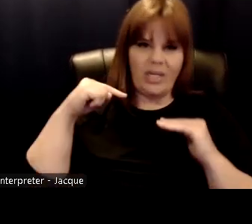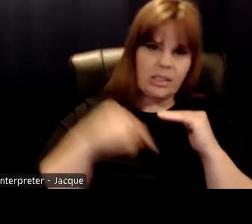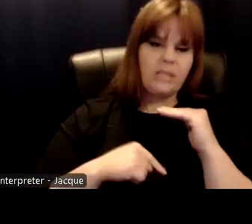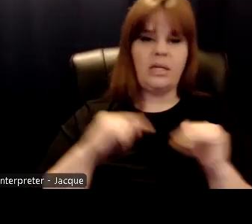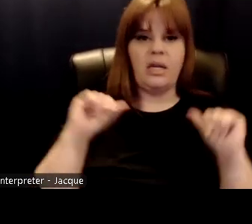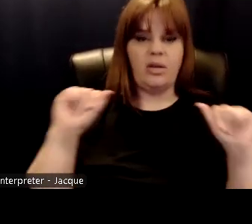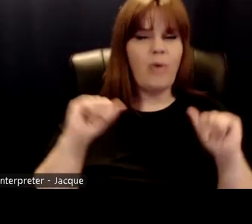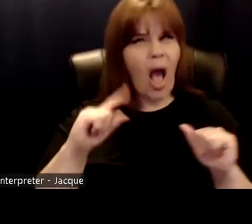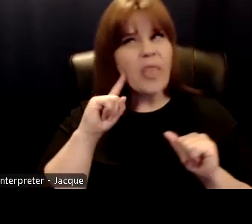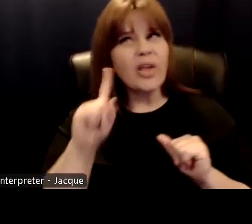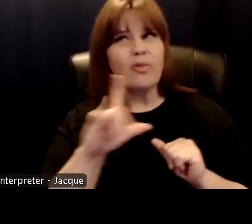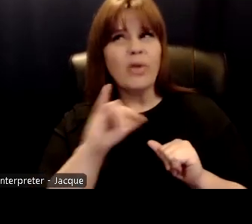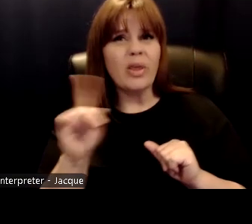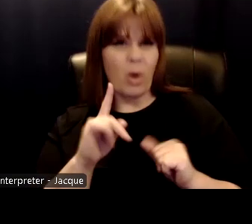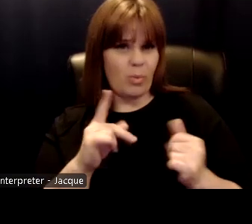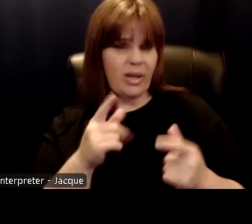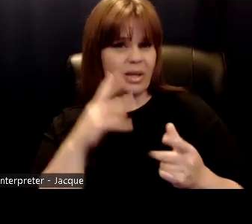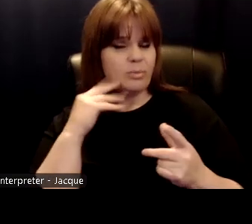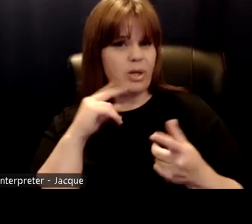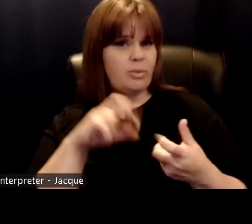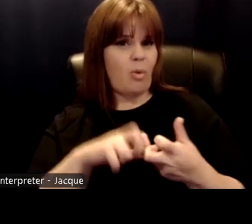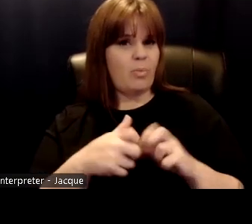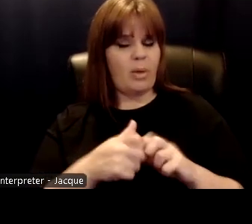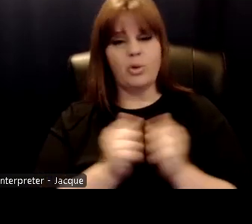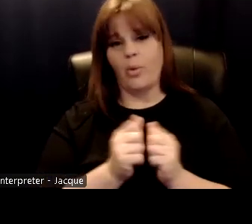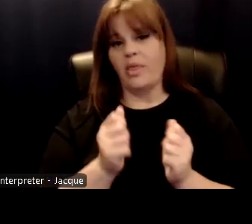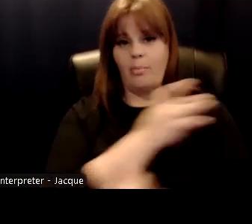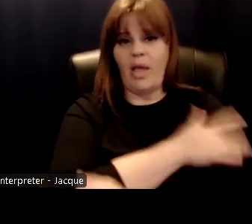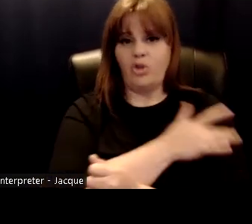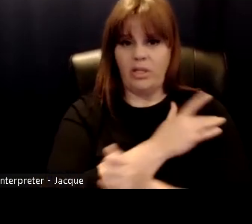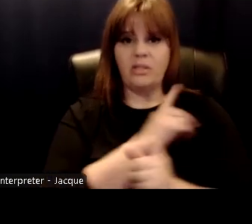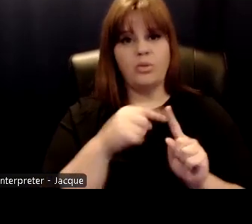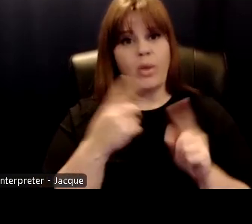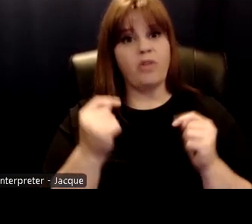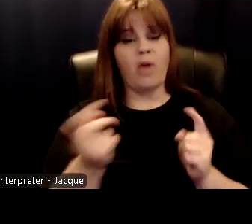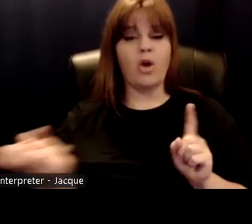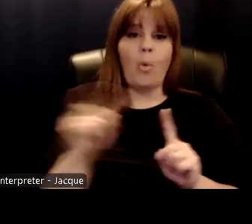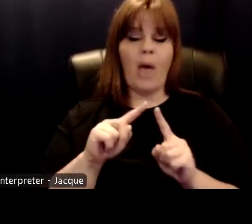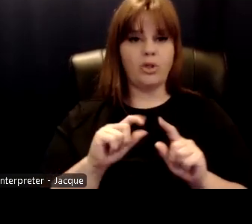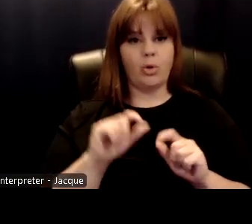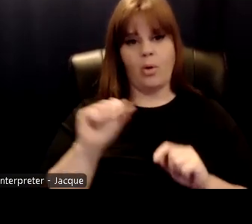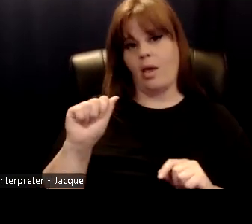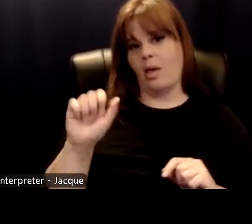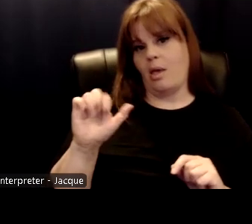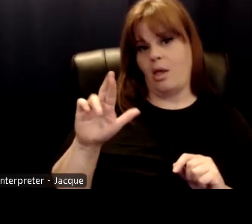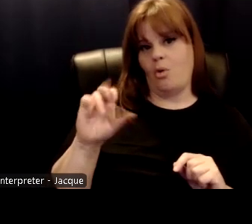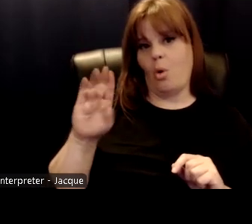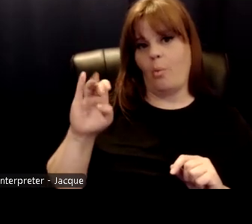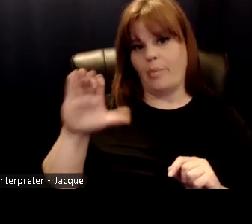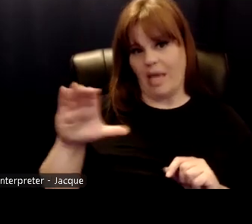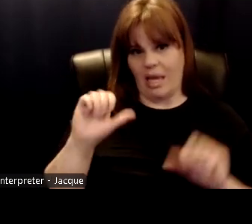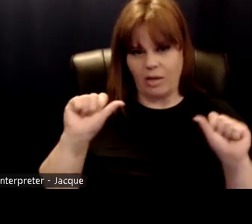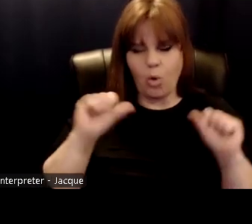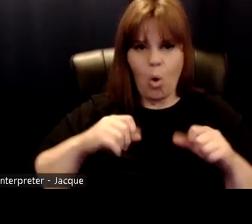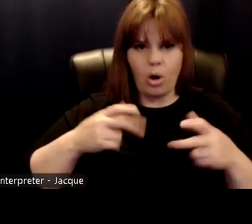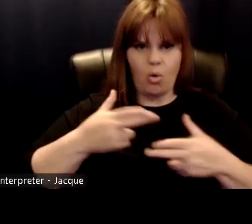think where we really run into trouble with many of our patients is when they try to resume aerobic exercise or weightlifting or activity